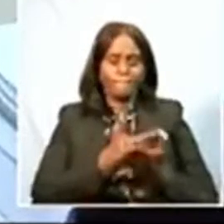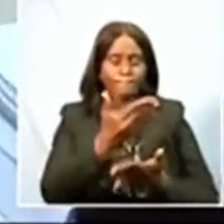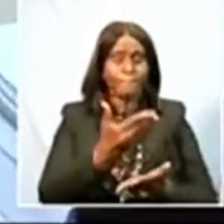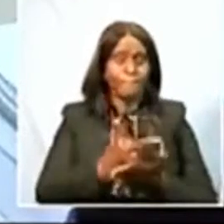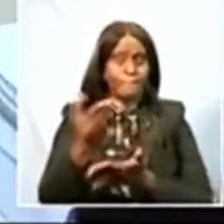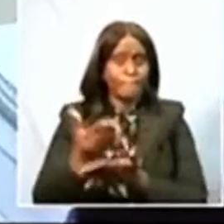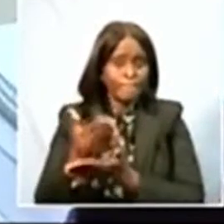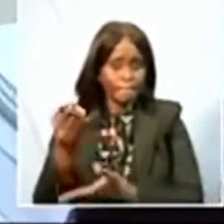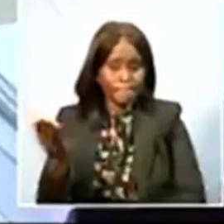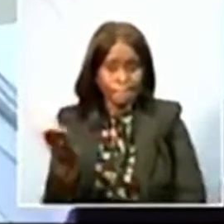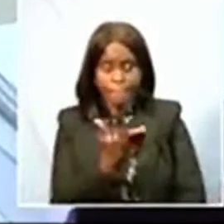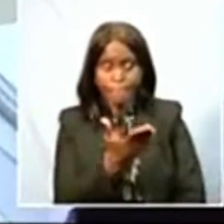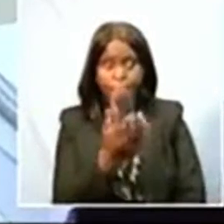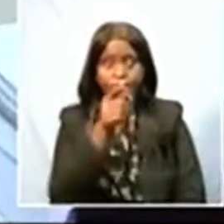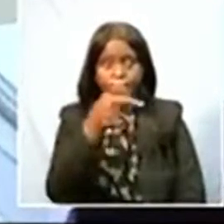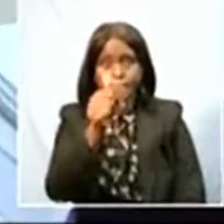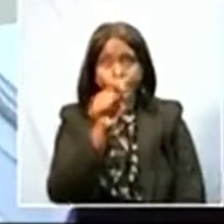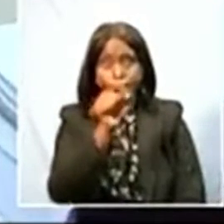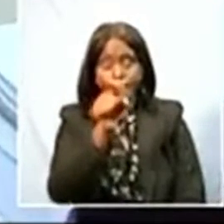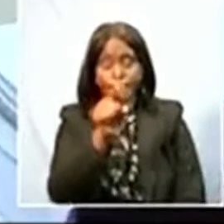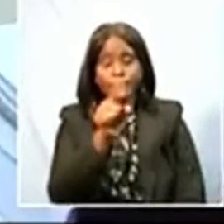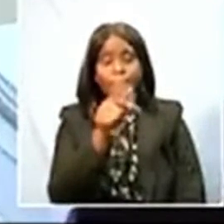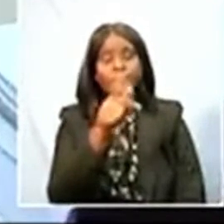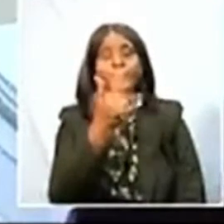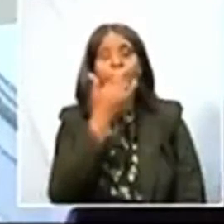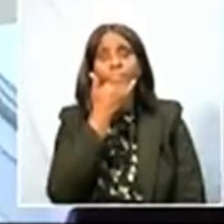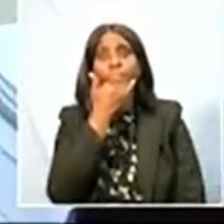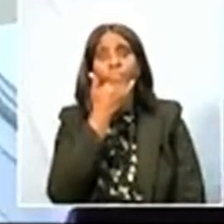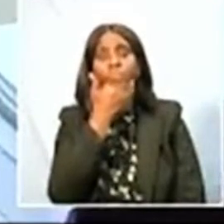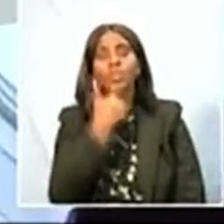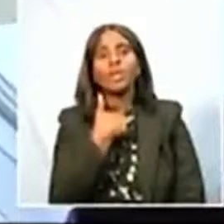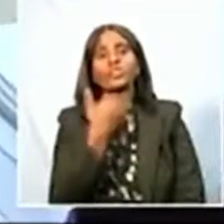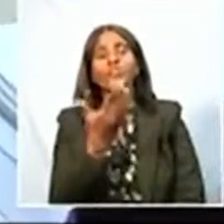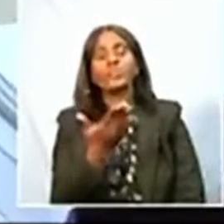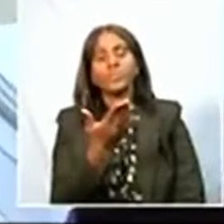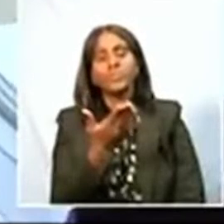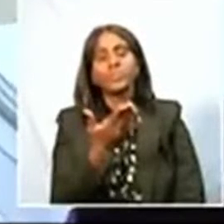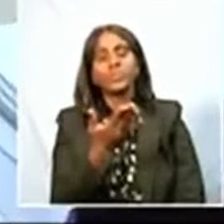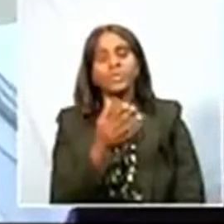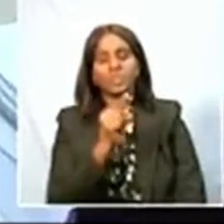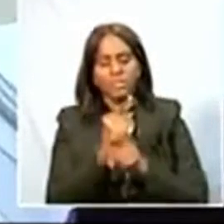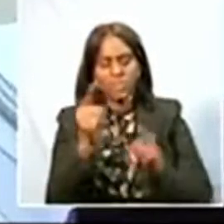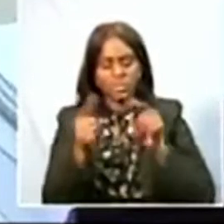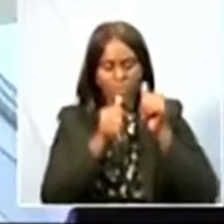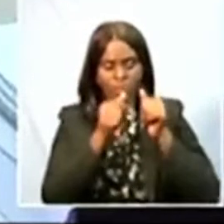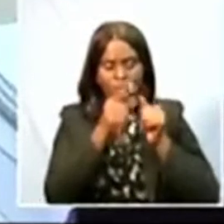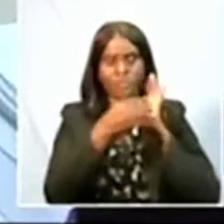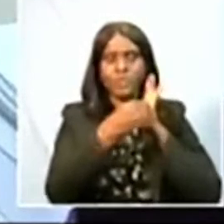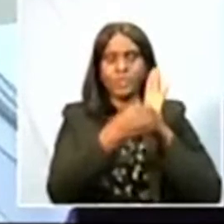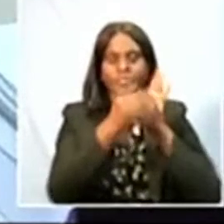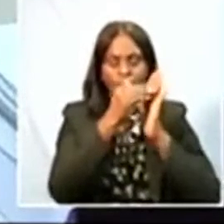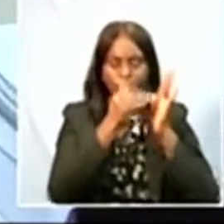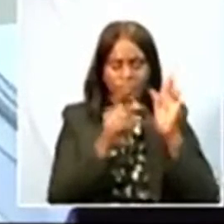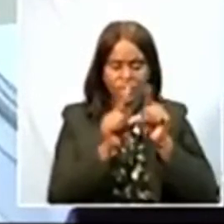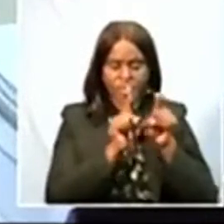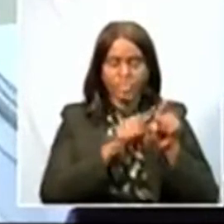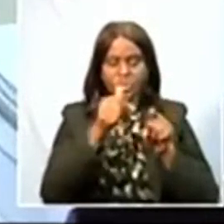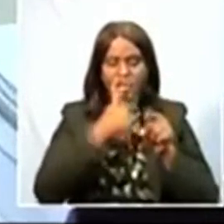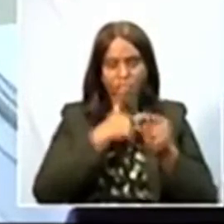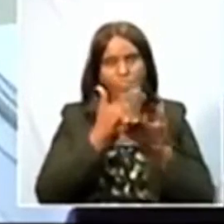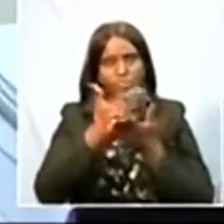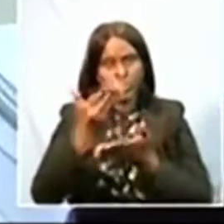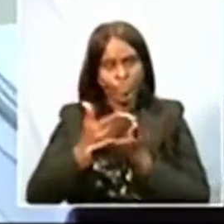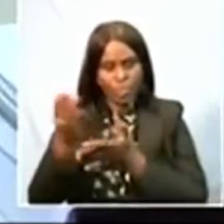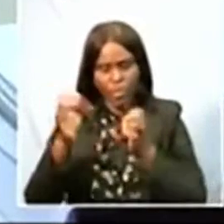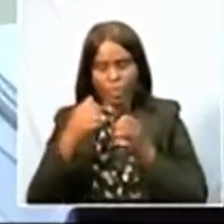Procurement, you are at fault. You just follow these guidelines and you have a procurement